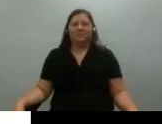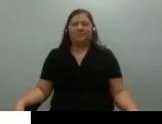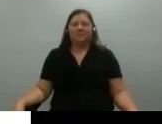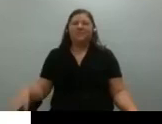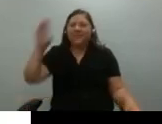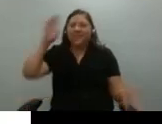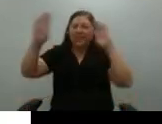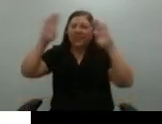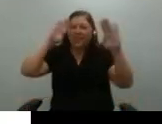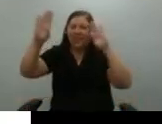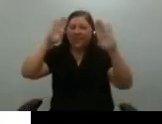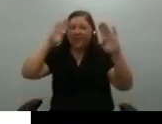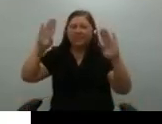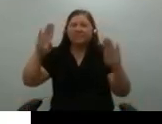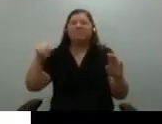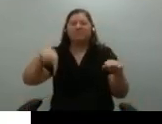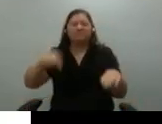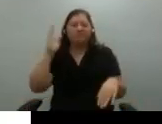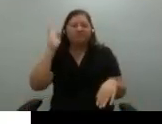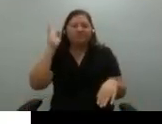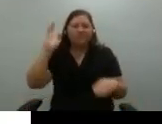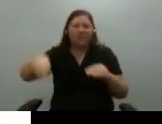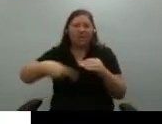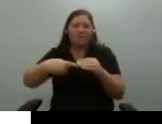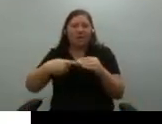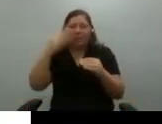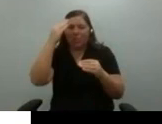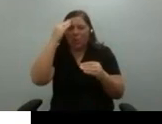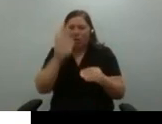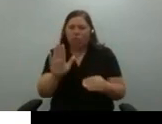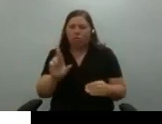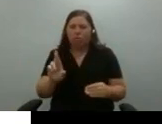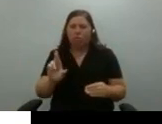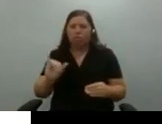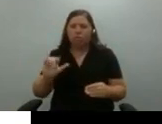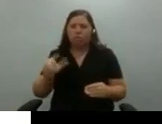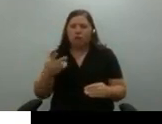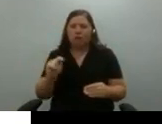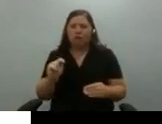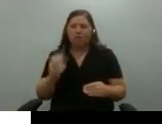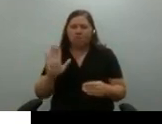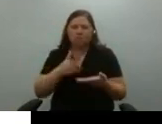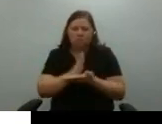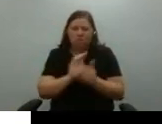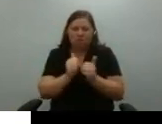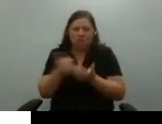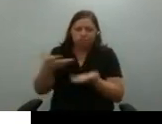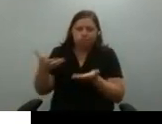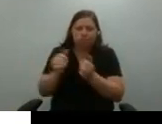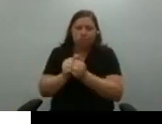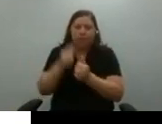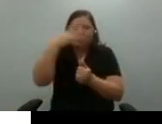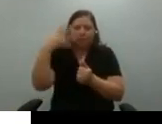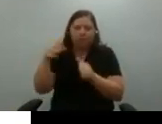Hi everyone, this presentation is about knowing your rights when interacting with immigration and the police. My name is Kelly